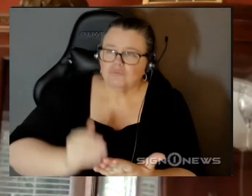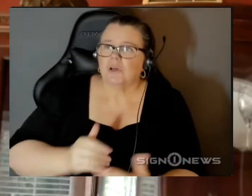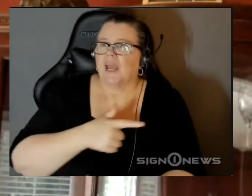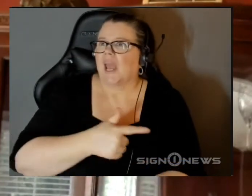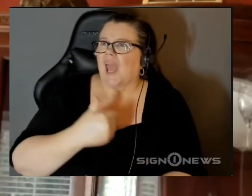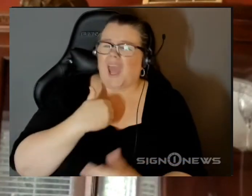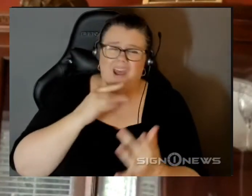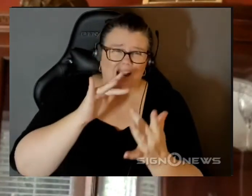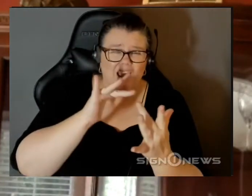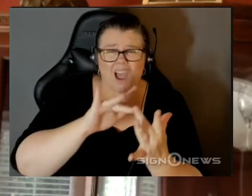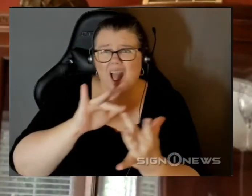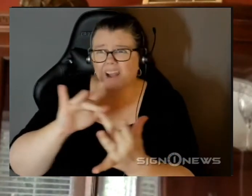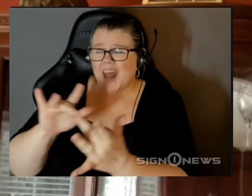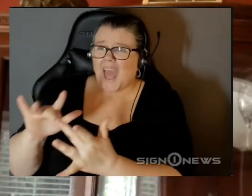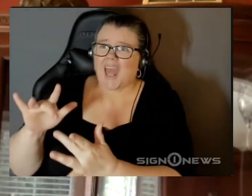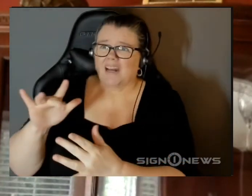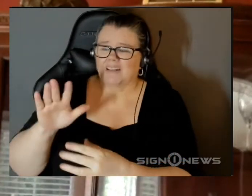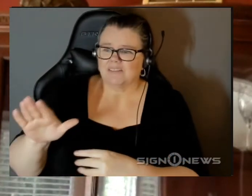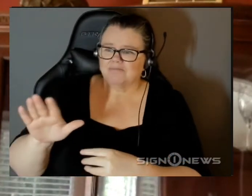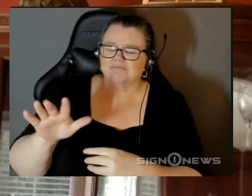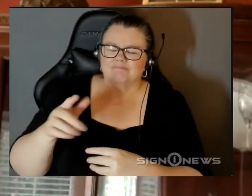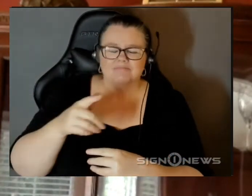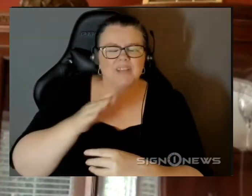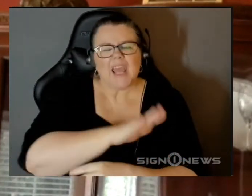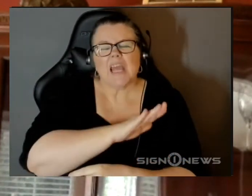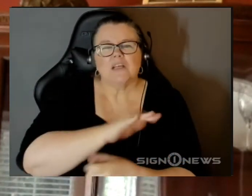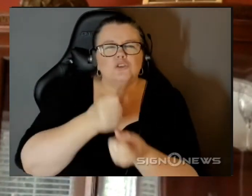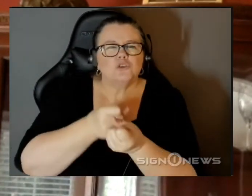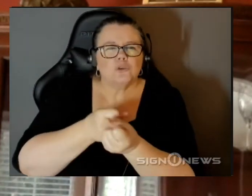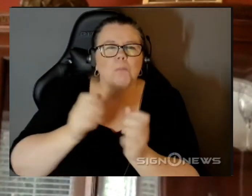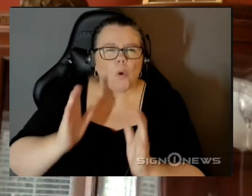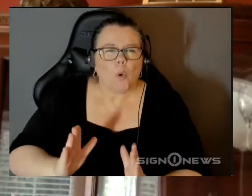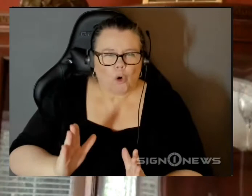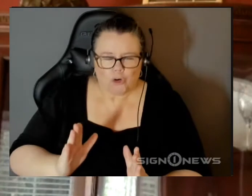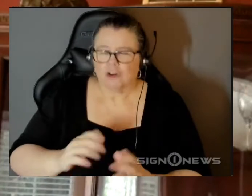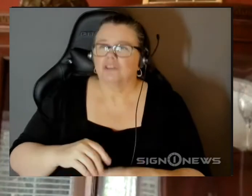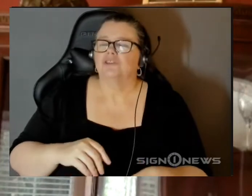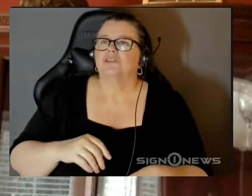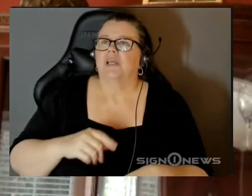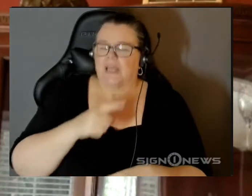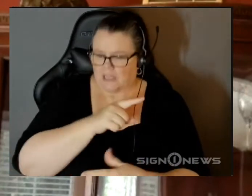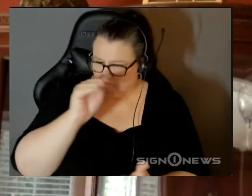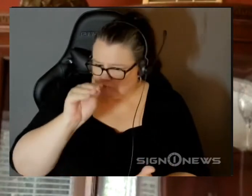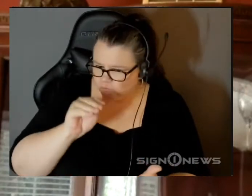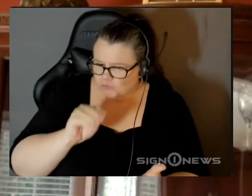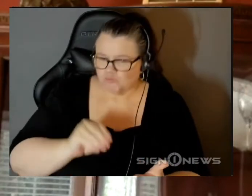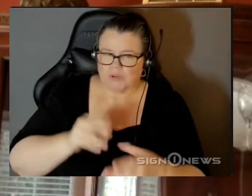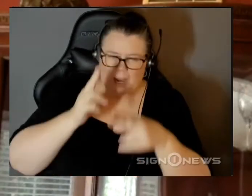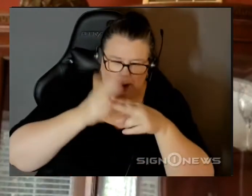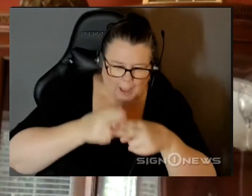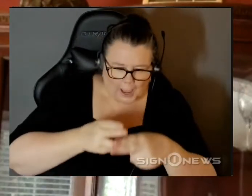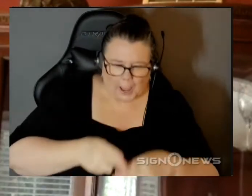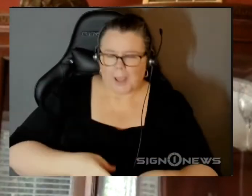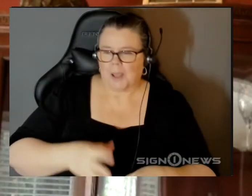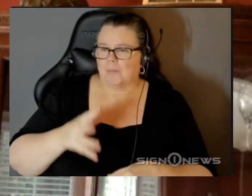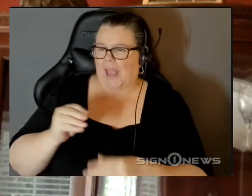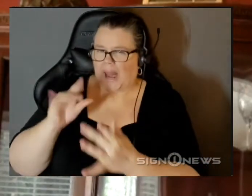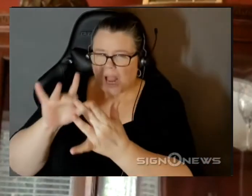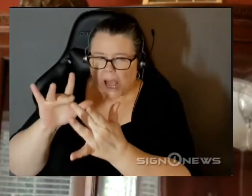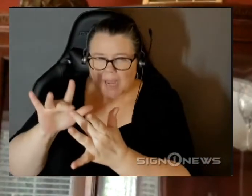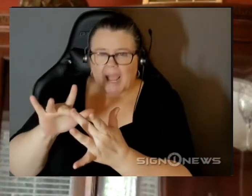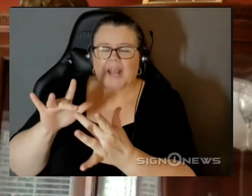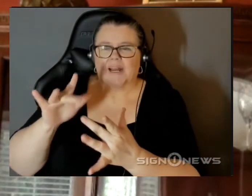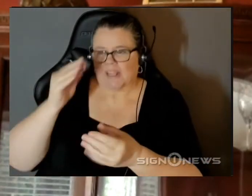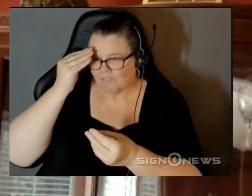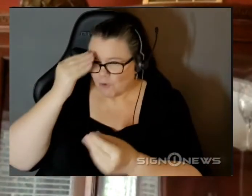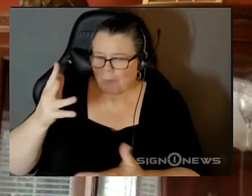about 20 supporters, which includes Dana. Actually, he gave her all this information and said, I want you to